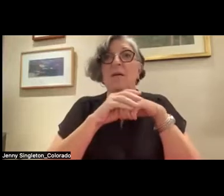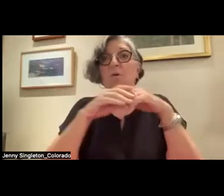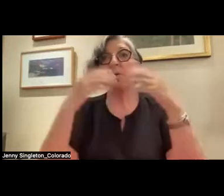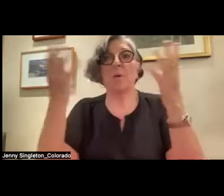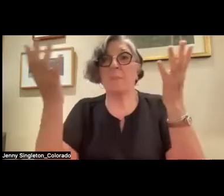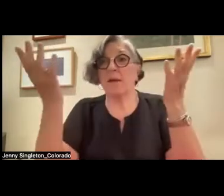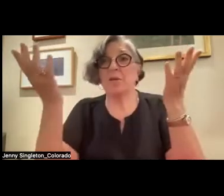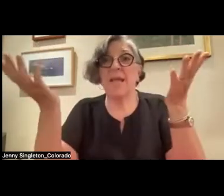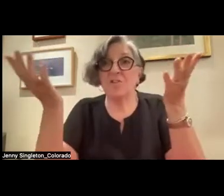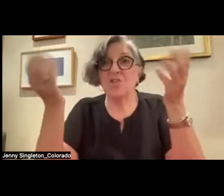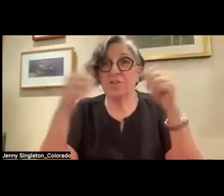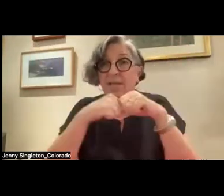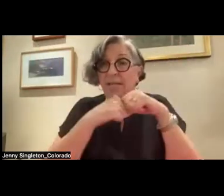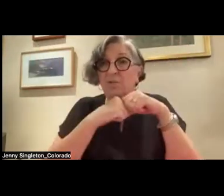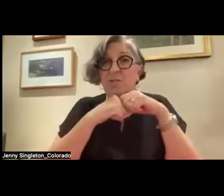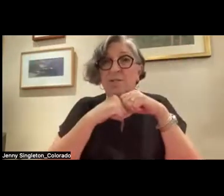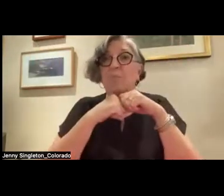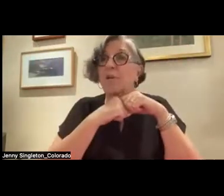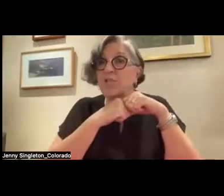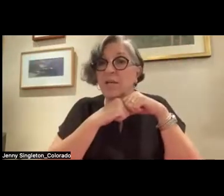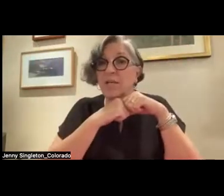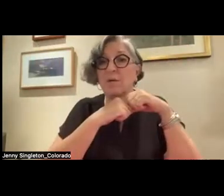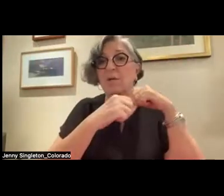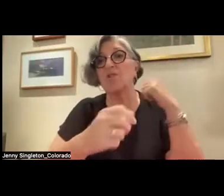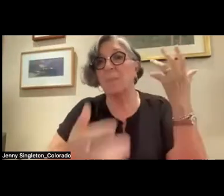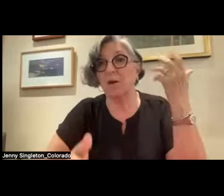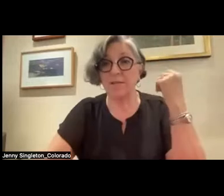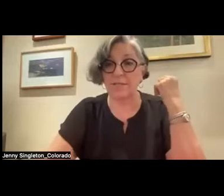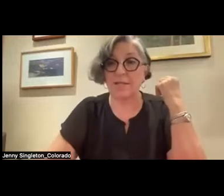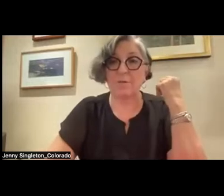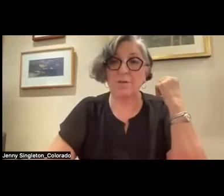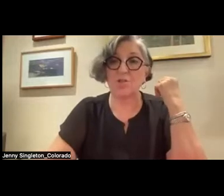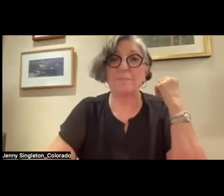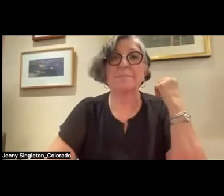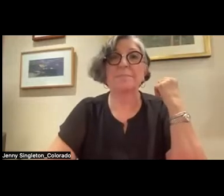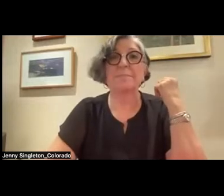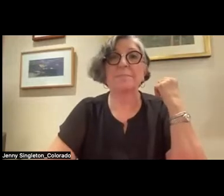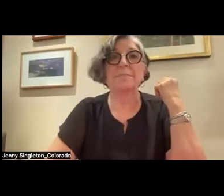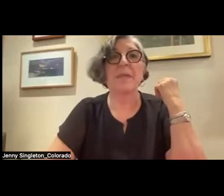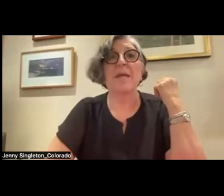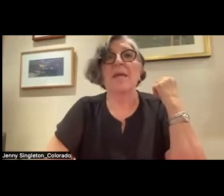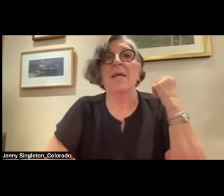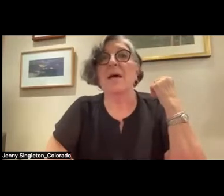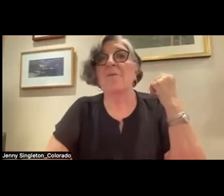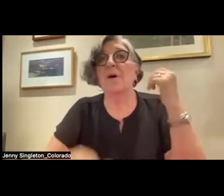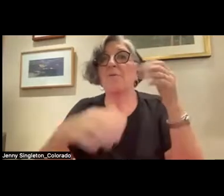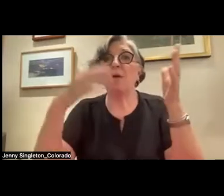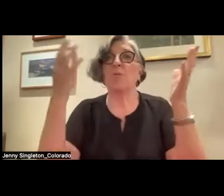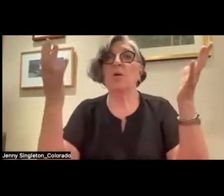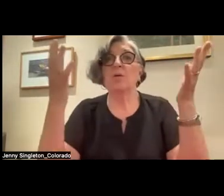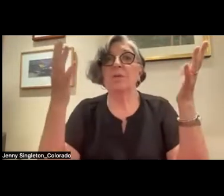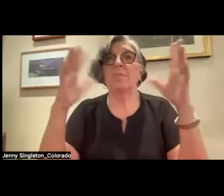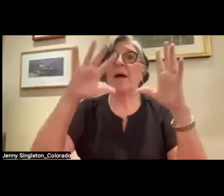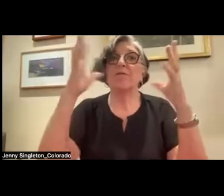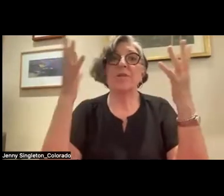languages, or what we might call national sign languages like British Sign Language, American Sign Language. Now, around